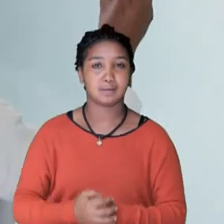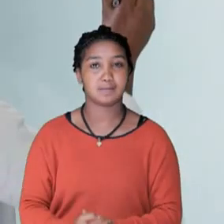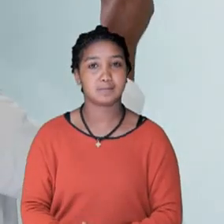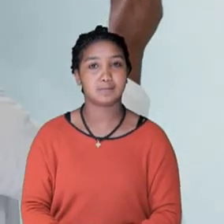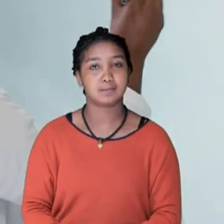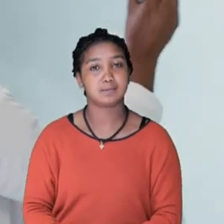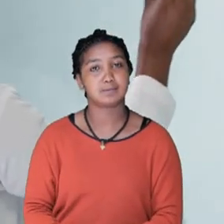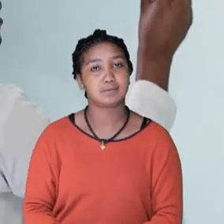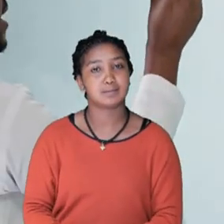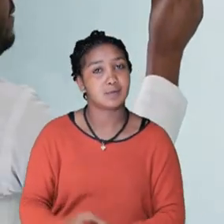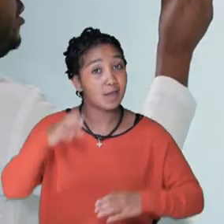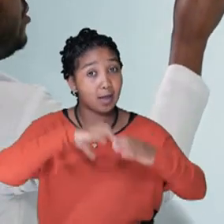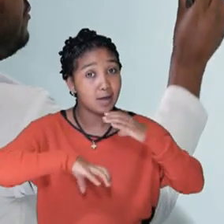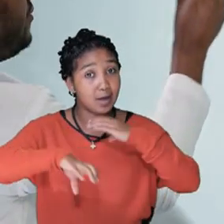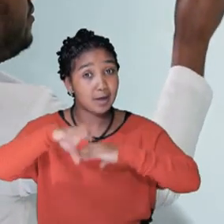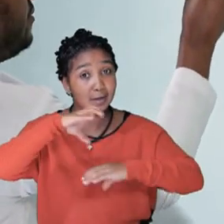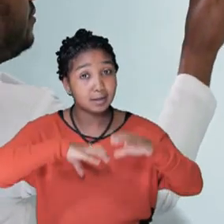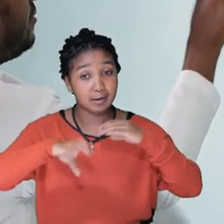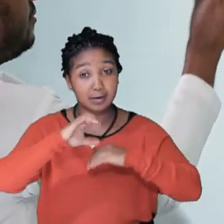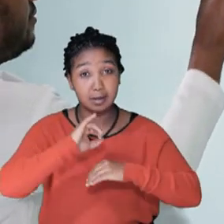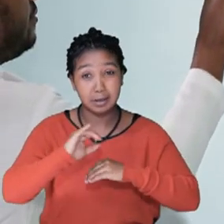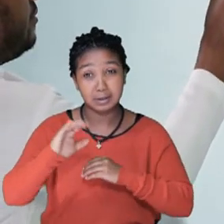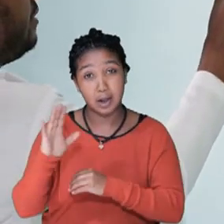Heat is a form of